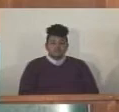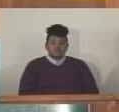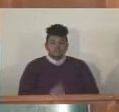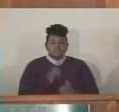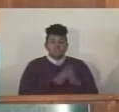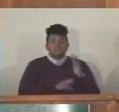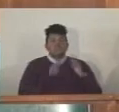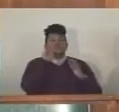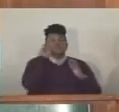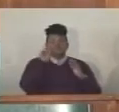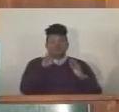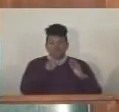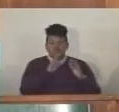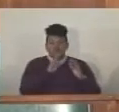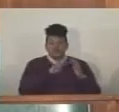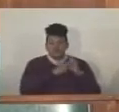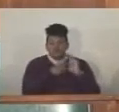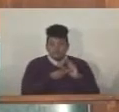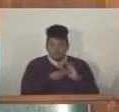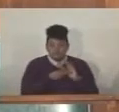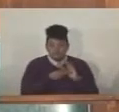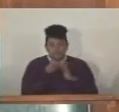Act.